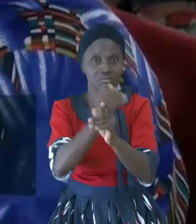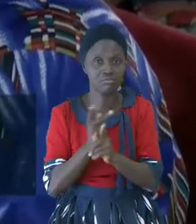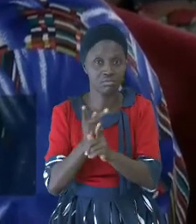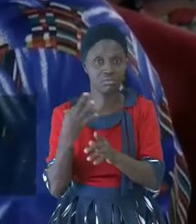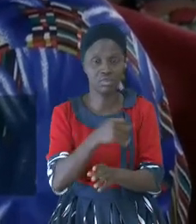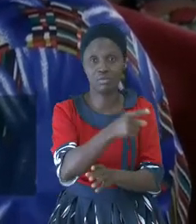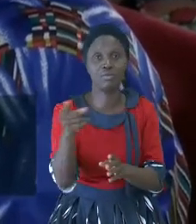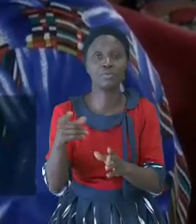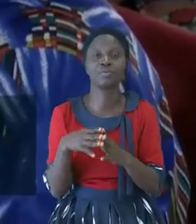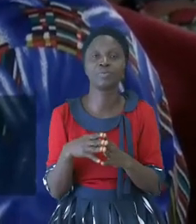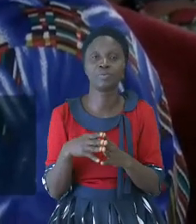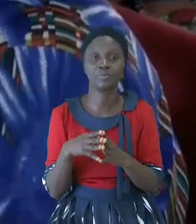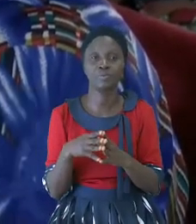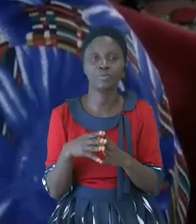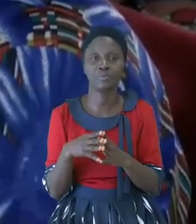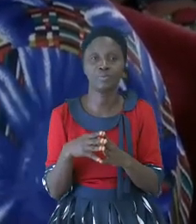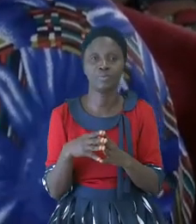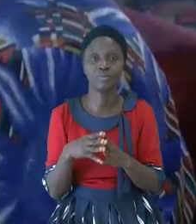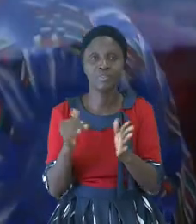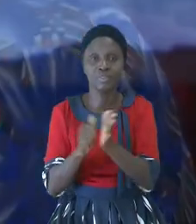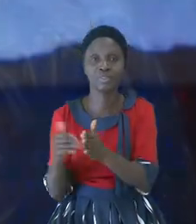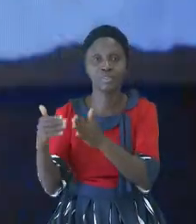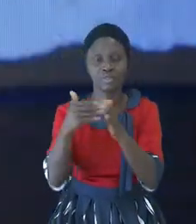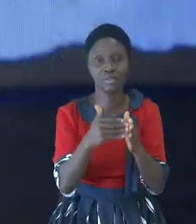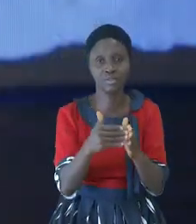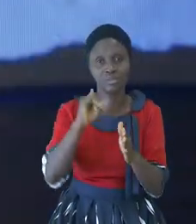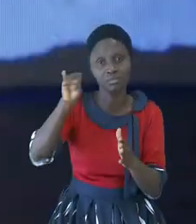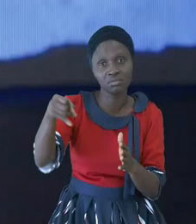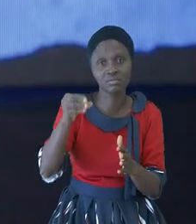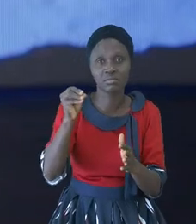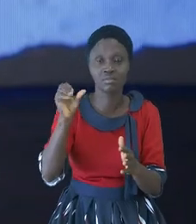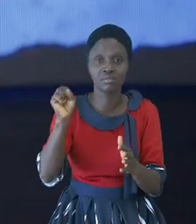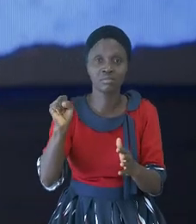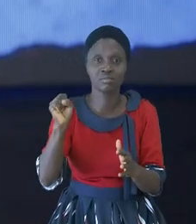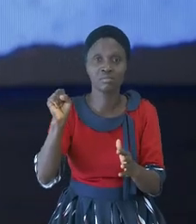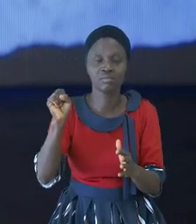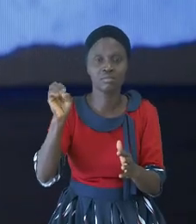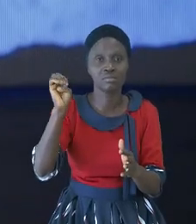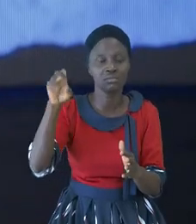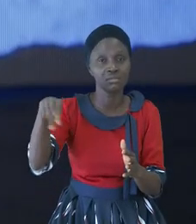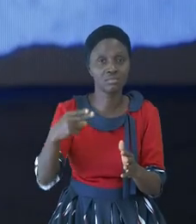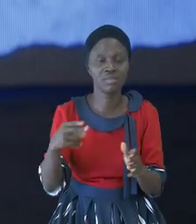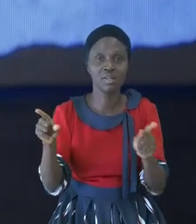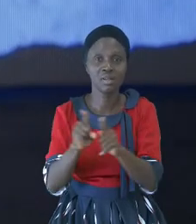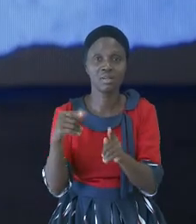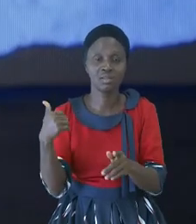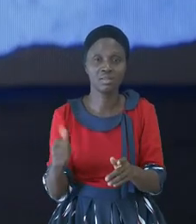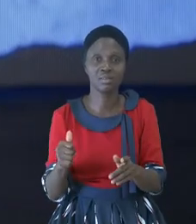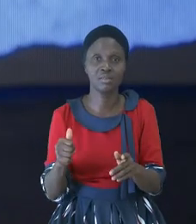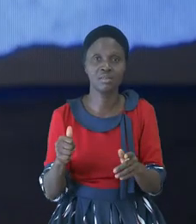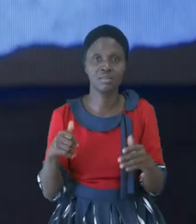that leadest Joseph like a flock, thou that dwellest between